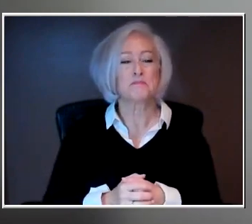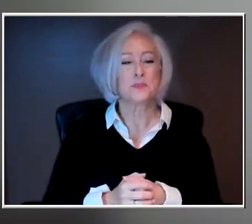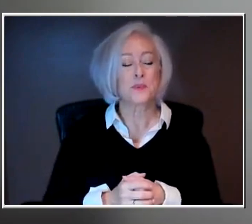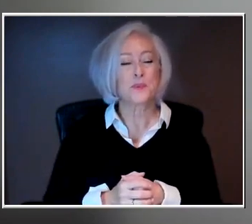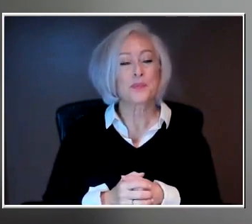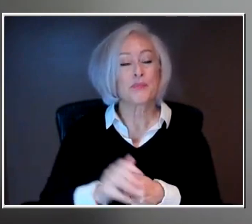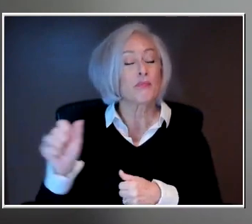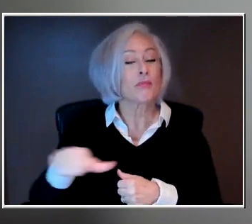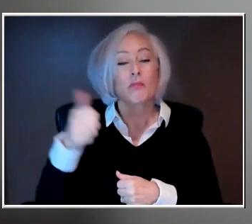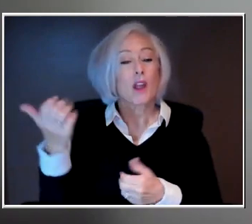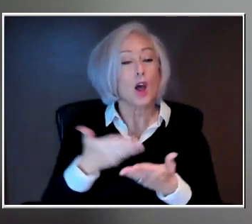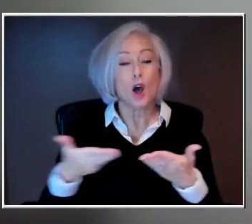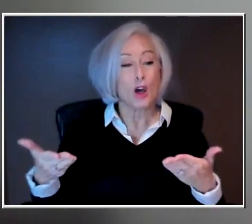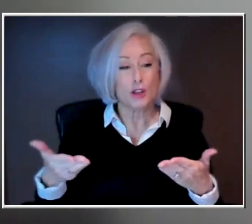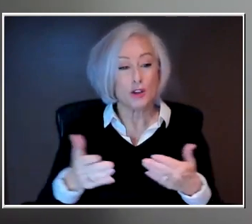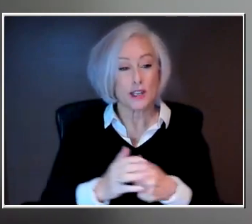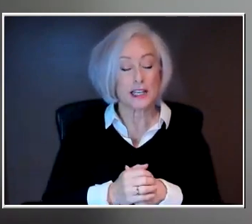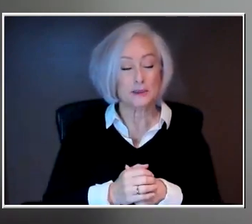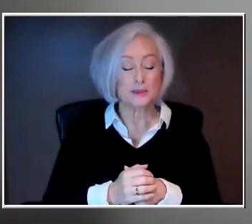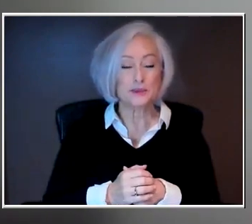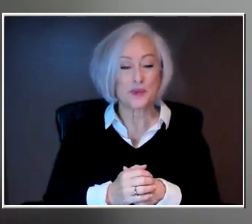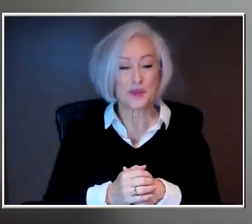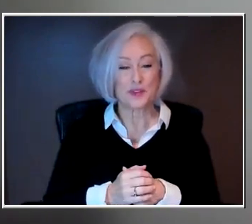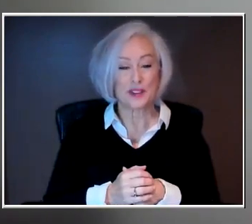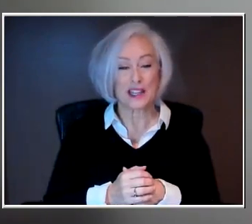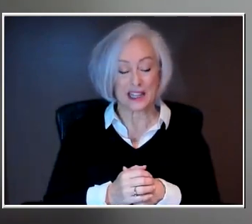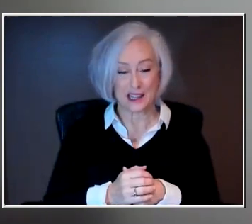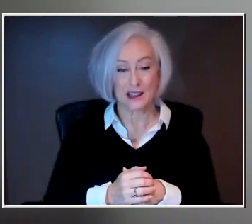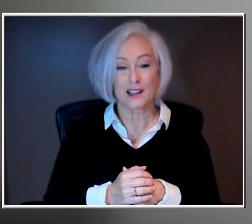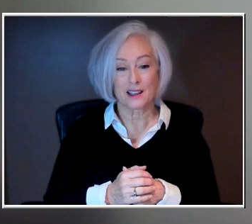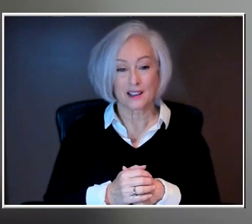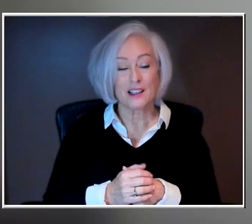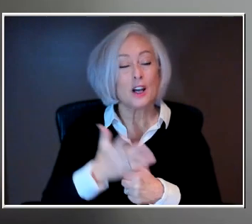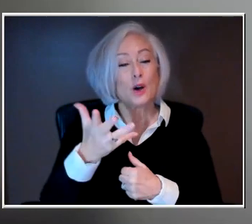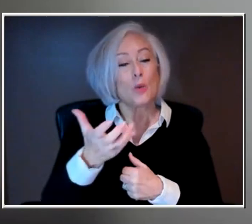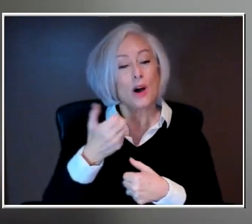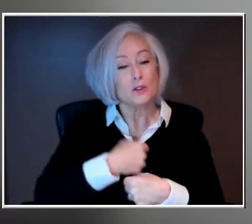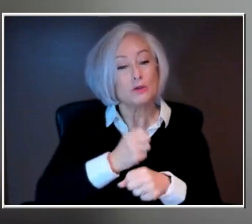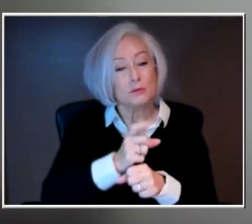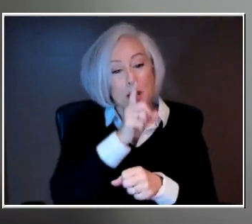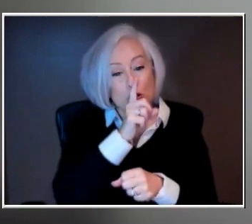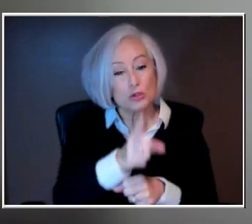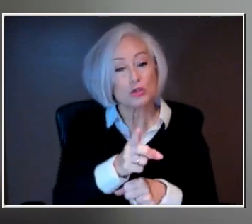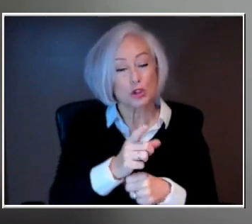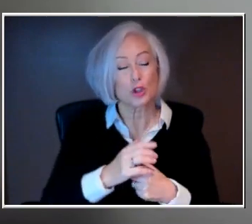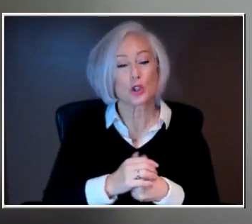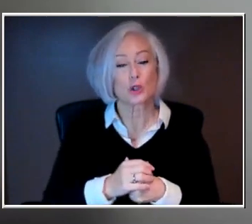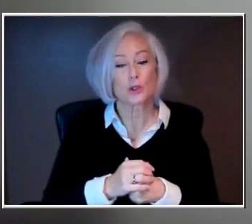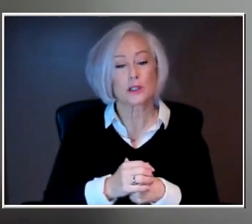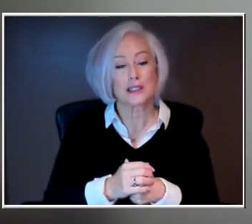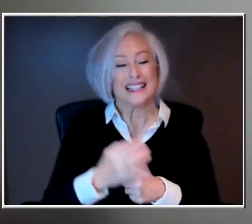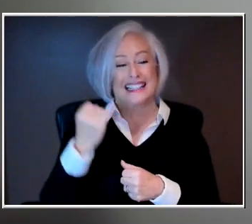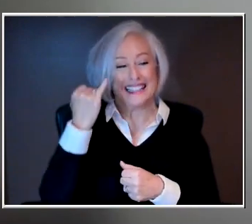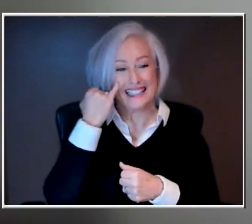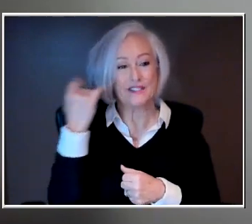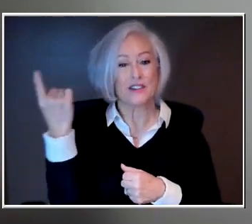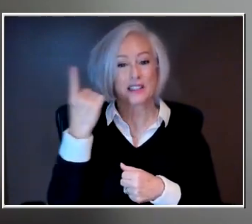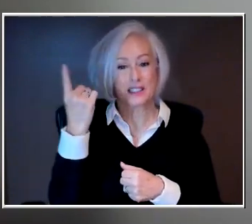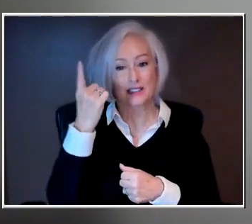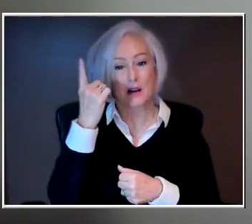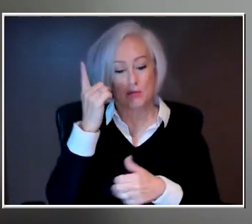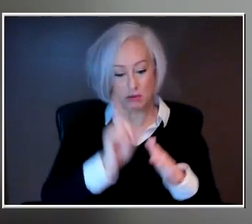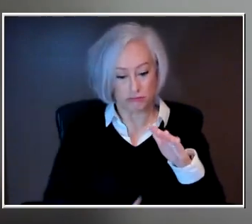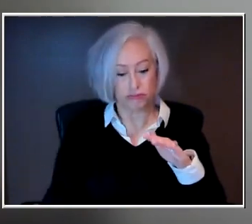that we do is you just want to be sure that if somebody comes in with